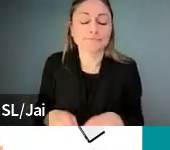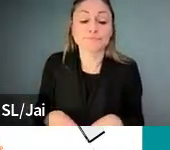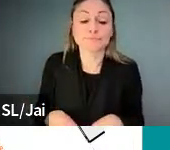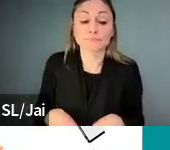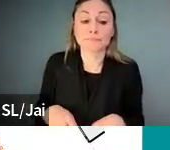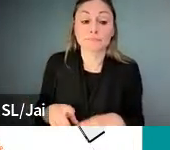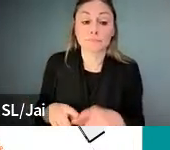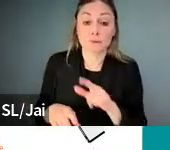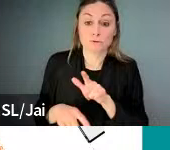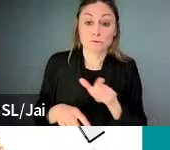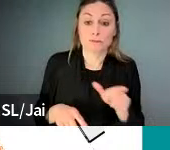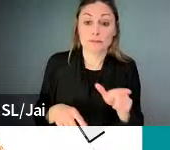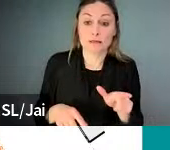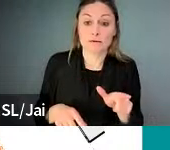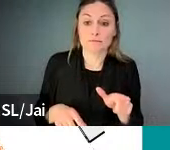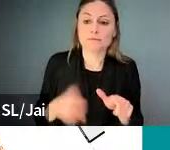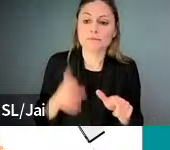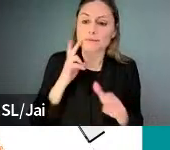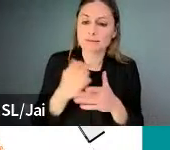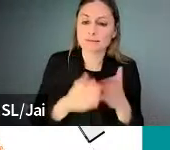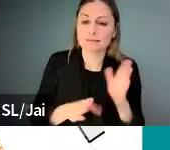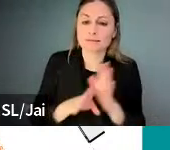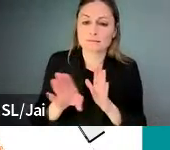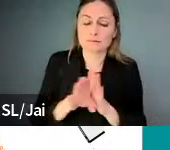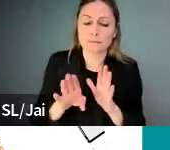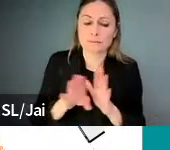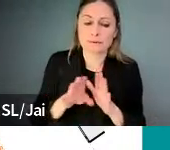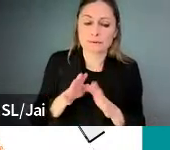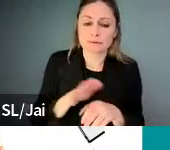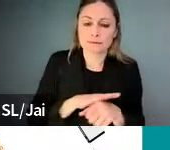left, you can see some development sites. The Port of